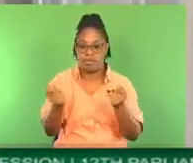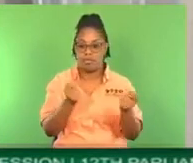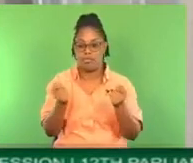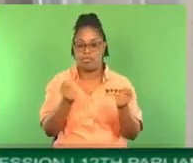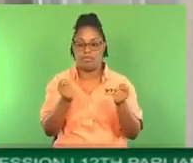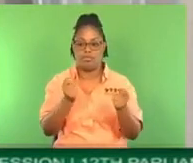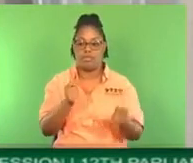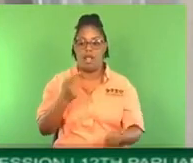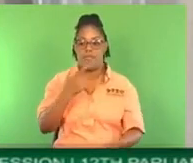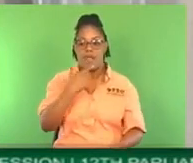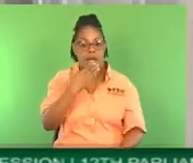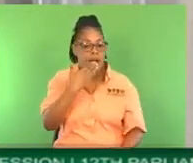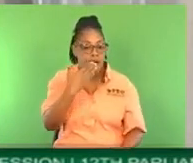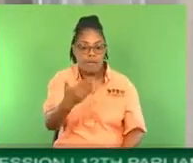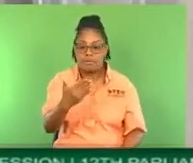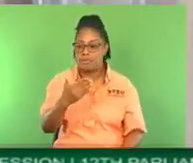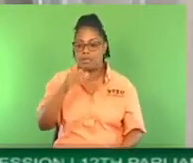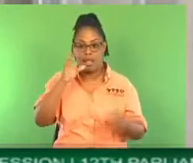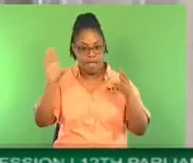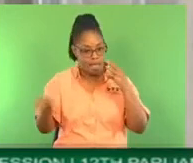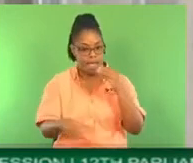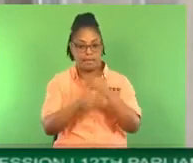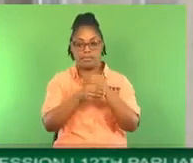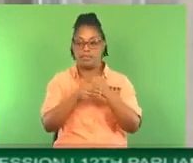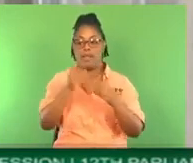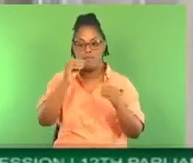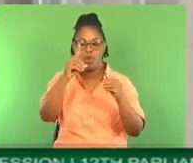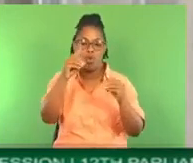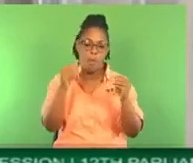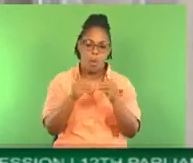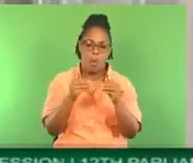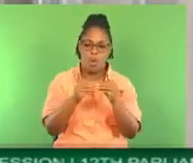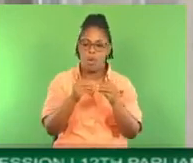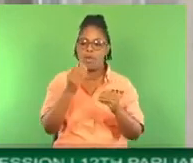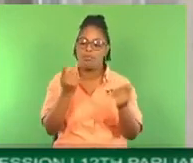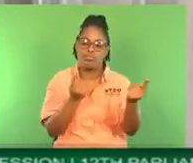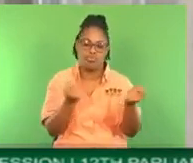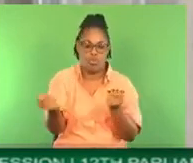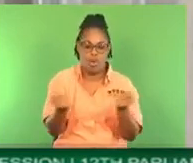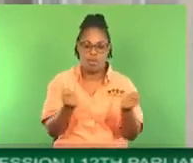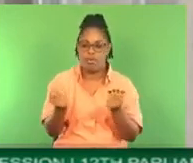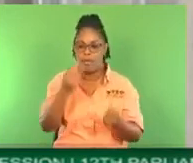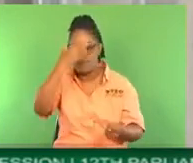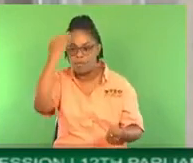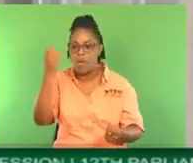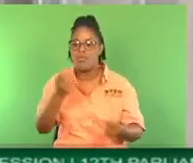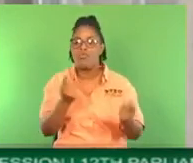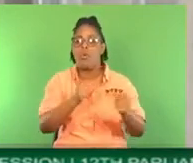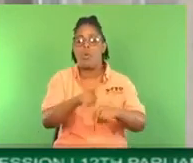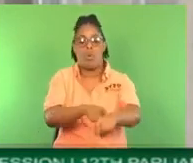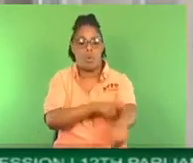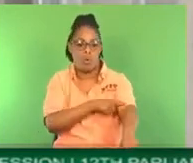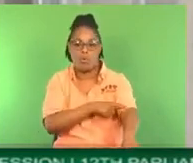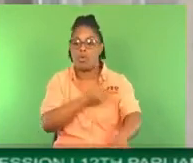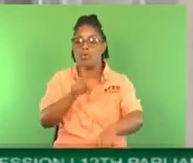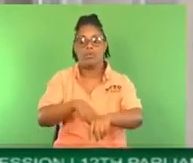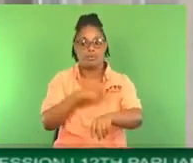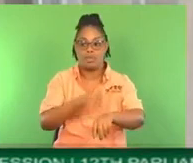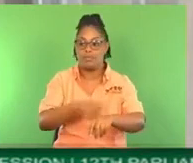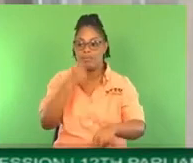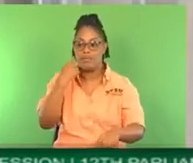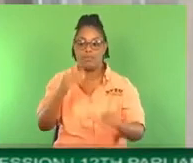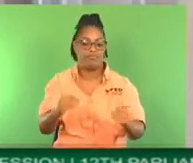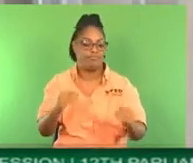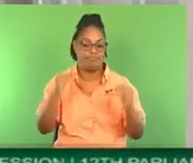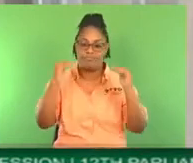I'm asking if there could be another one at another destination, because the water trucks takes a long time to get filled, and by the time they